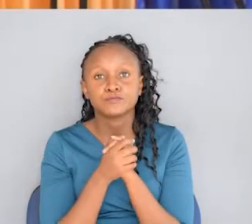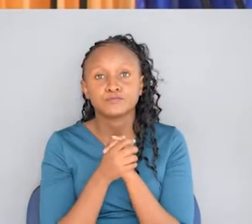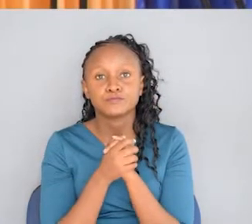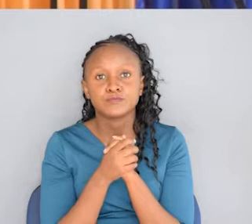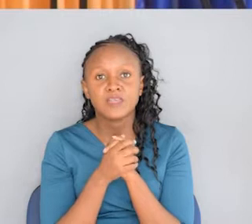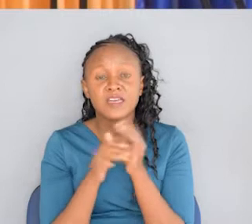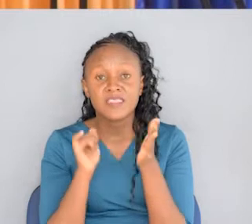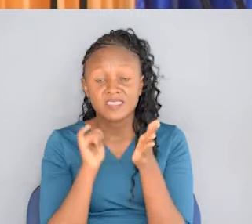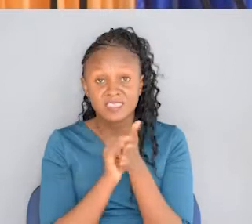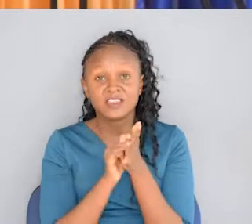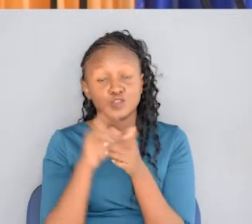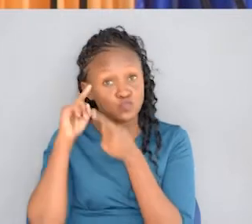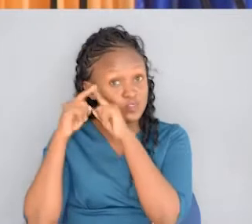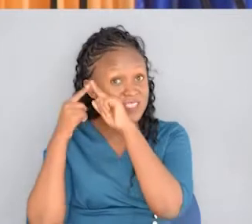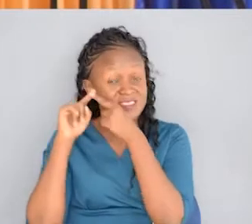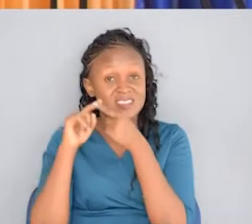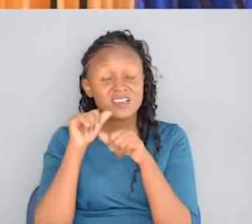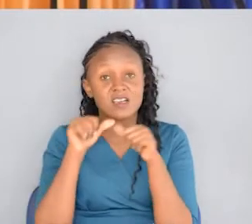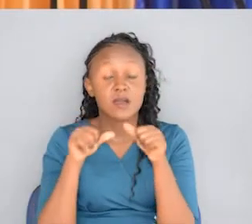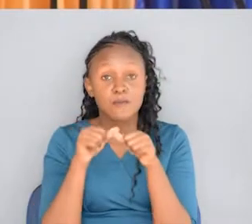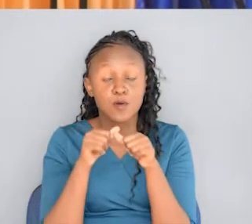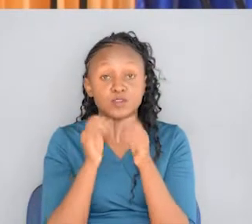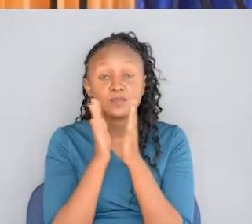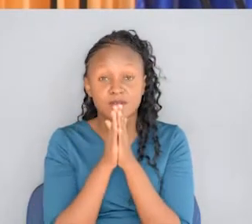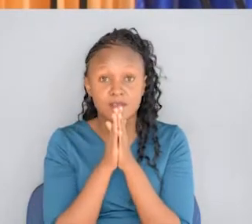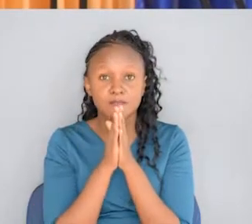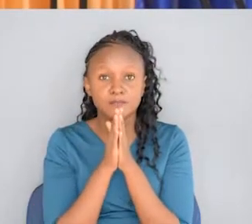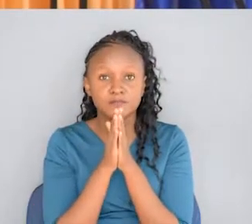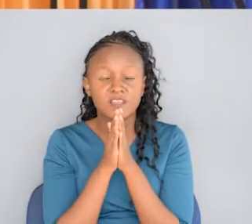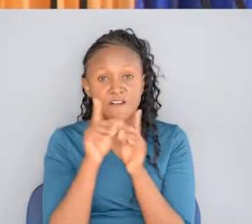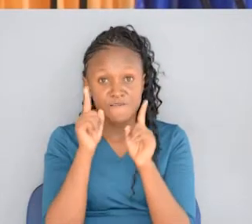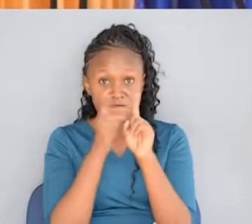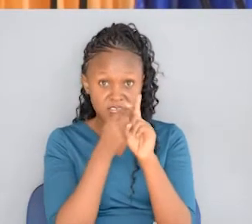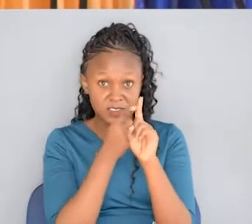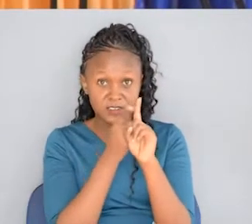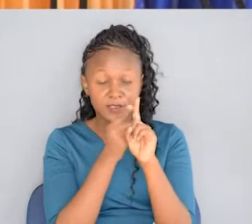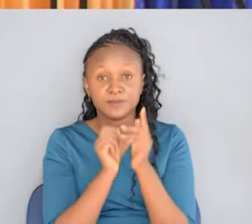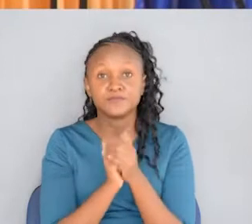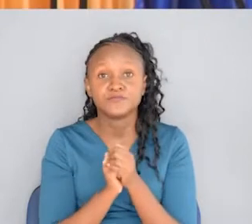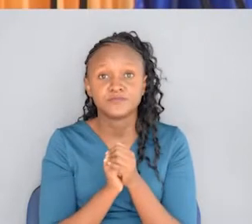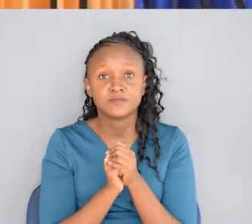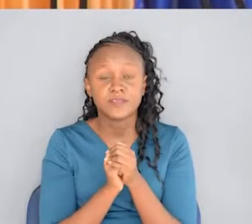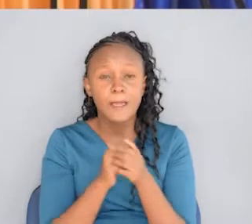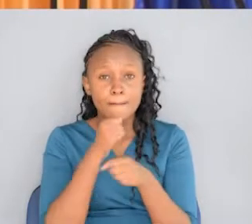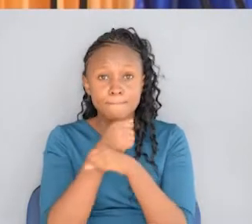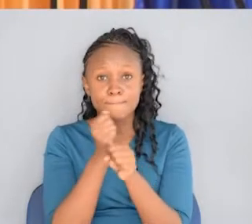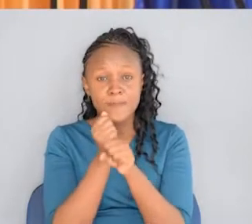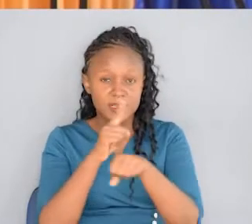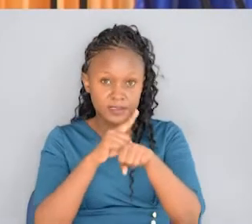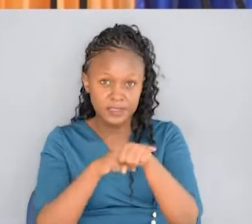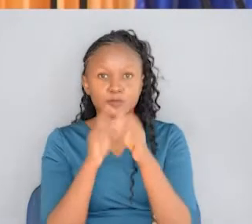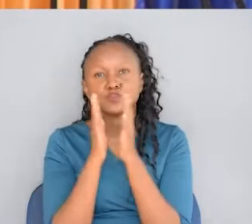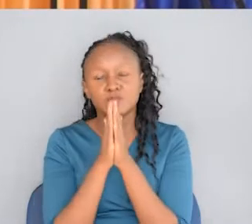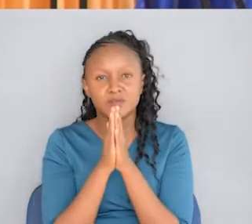on regarding prayer. And the first thing I want to talk about is make time to pray. You know, as we think about